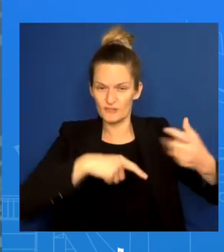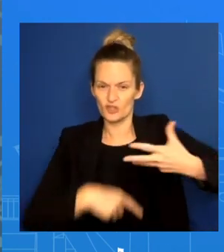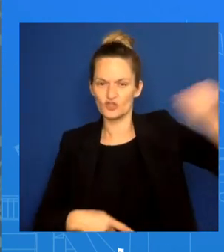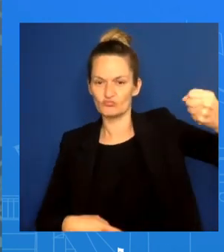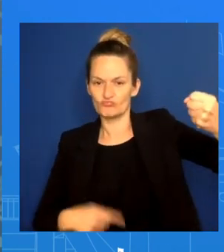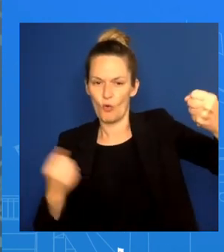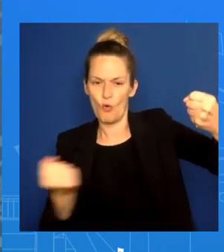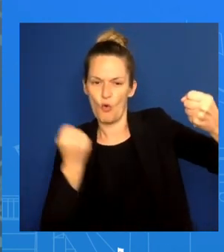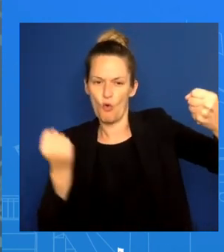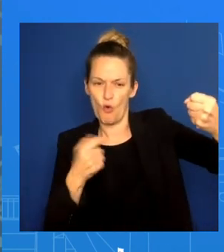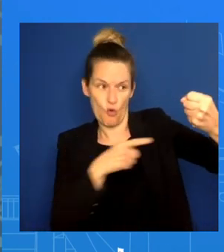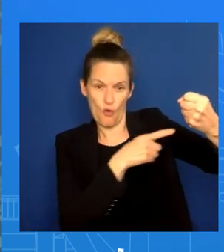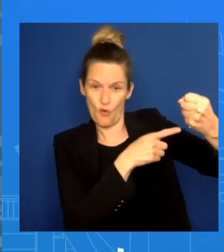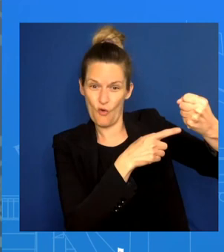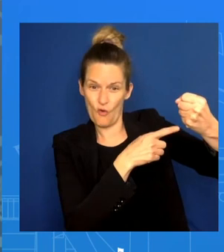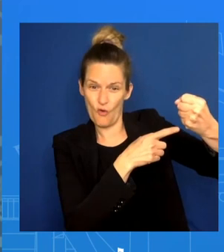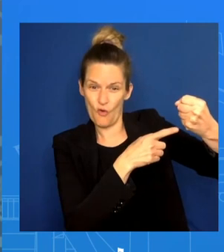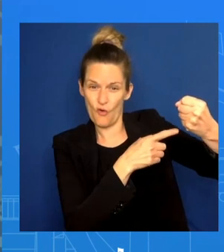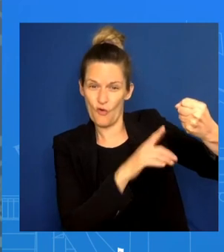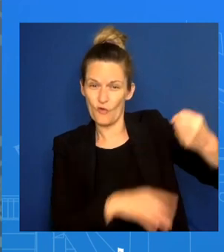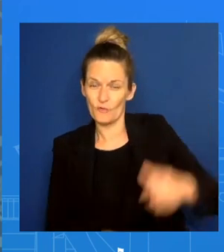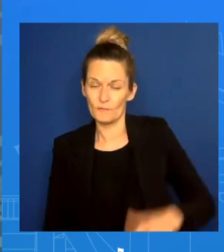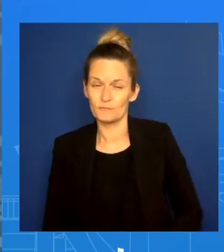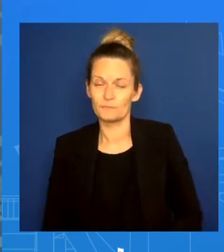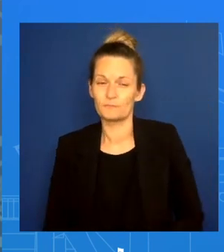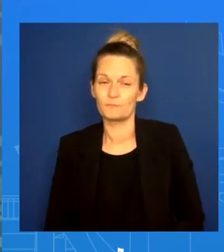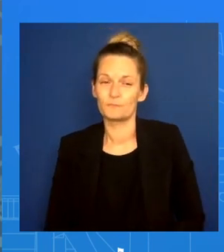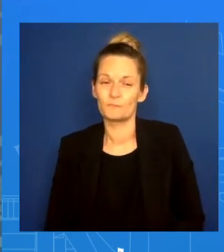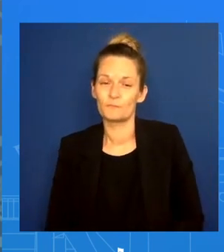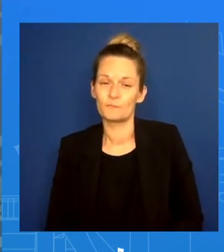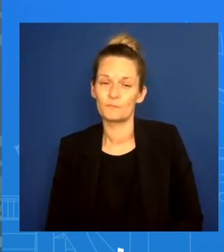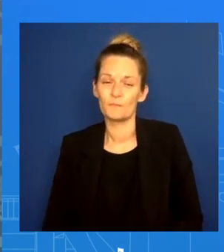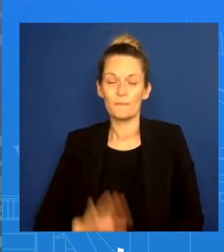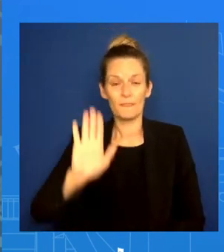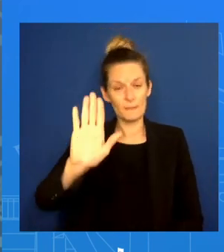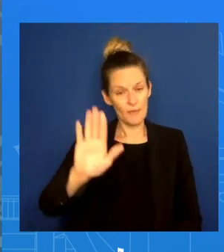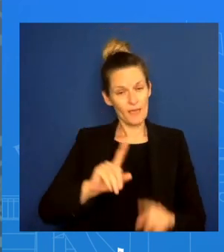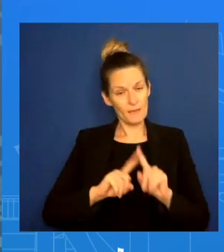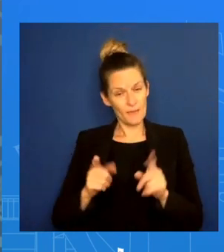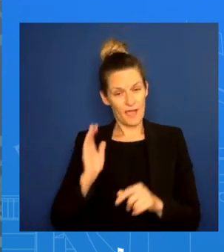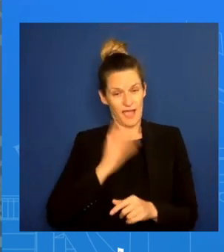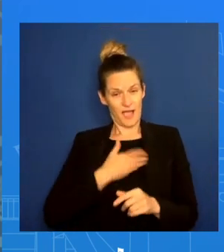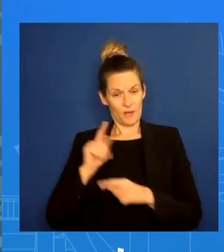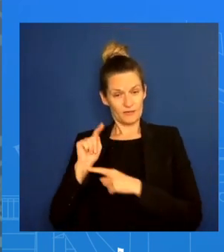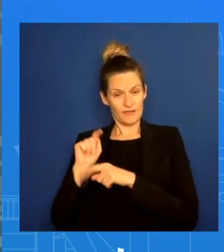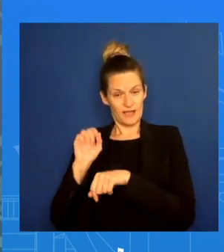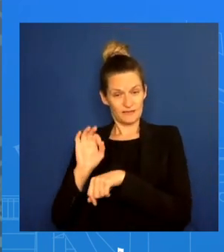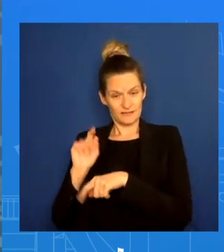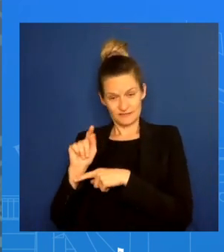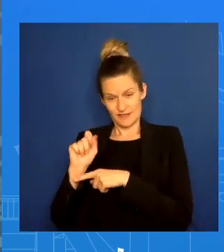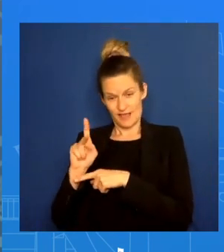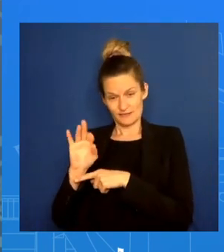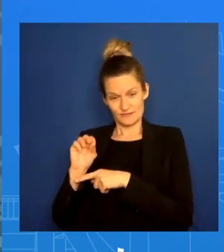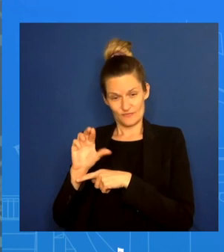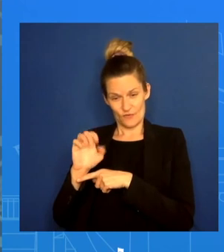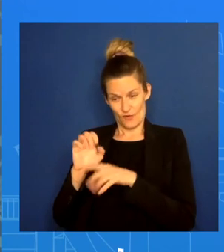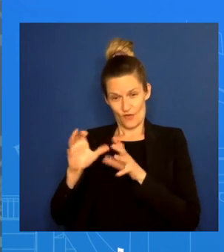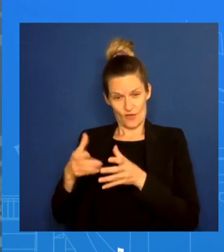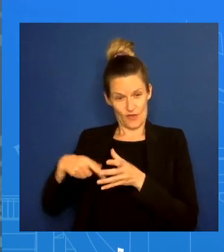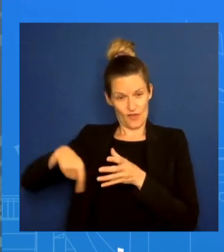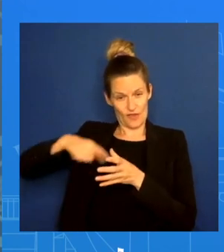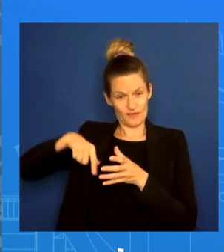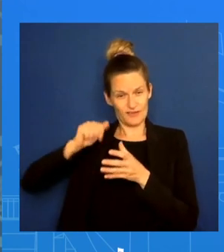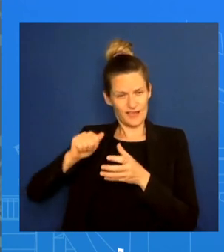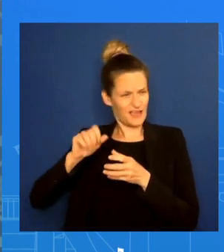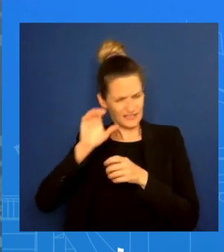the context of the president's task force, that we are trying to find alternative sources for our European allies and partners as they,